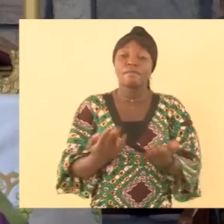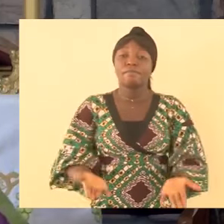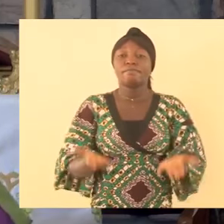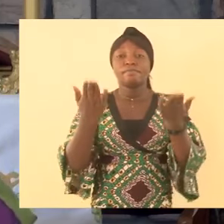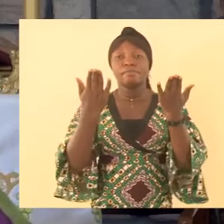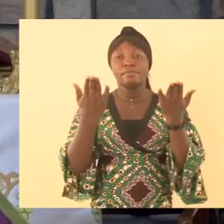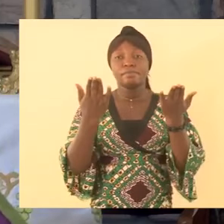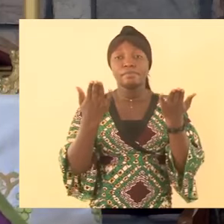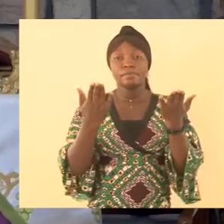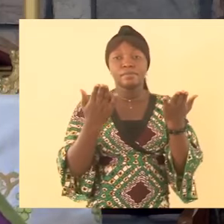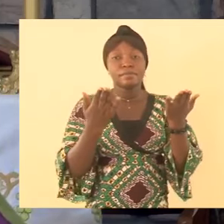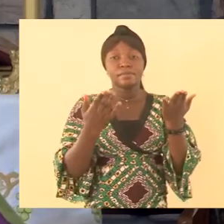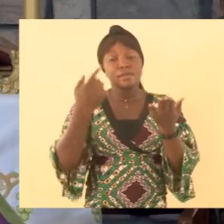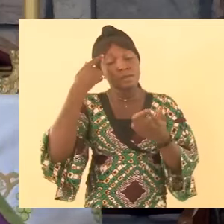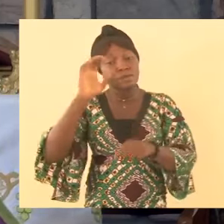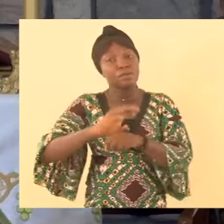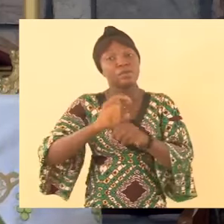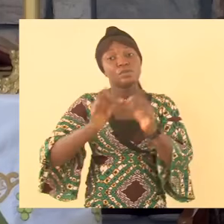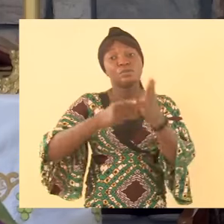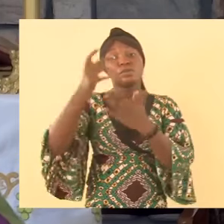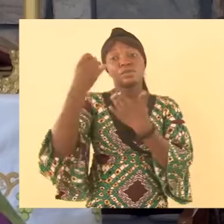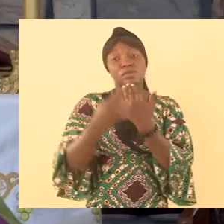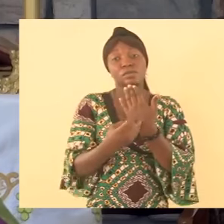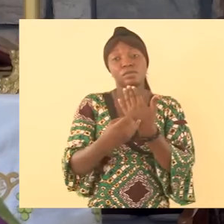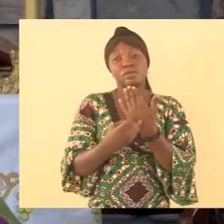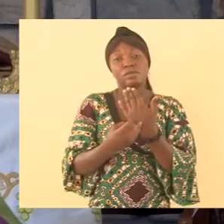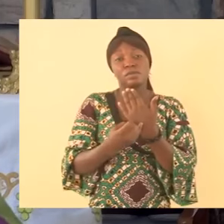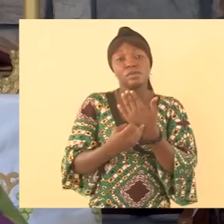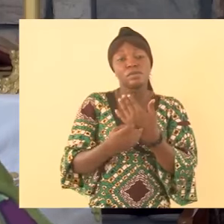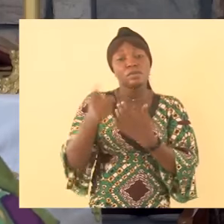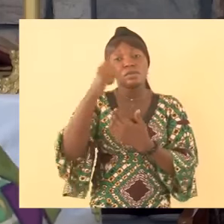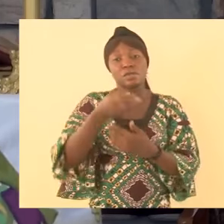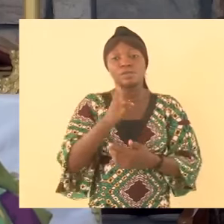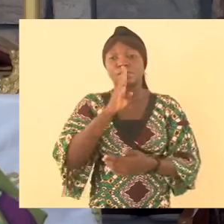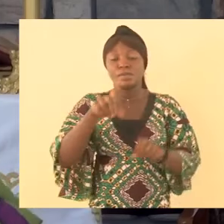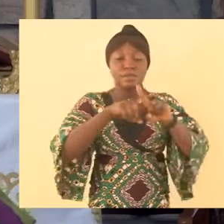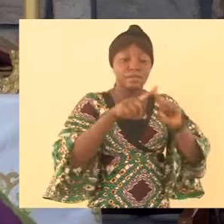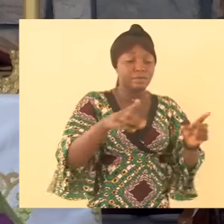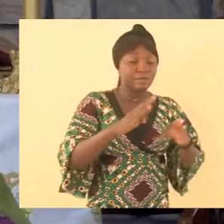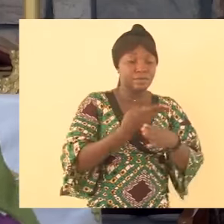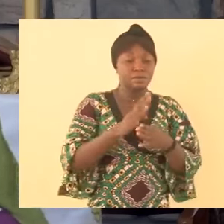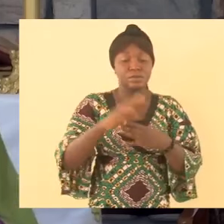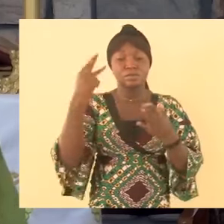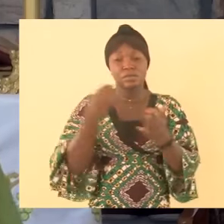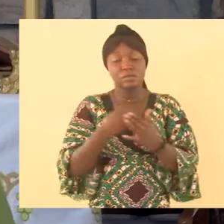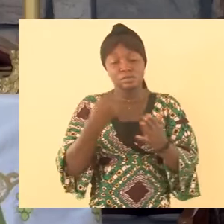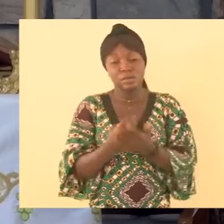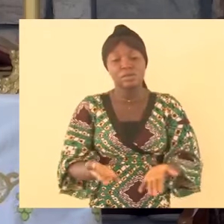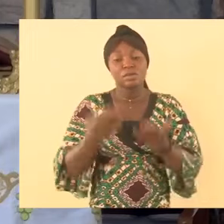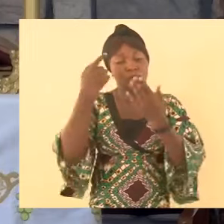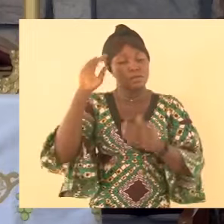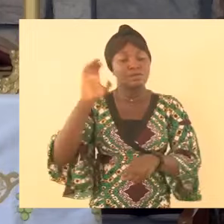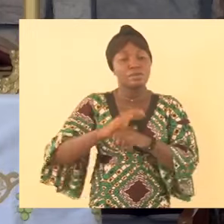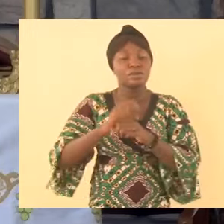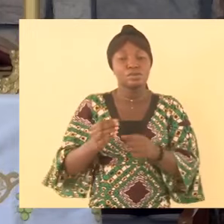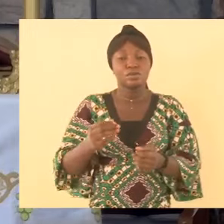fundraising enterprise for church projects. There should be a difference between the way money is